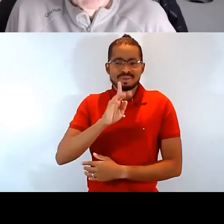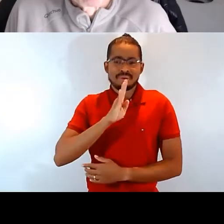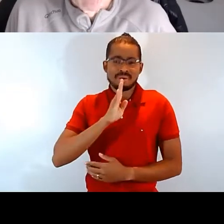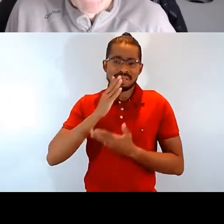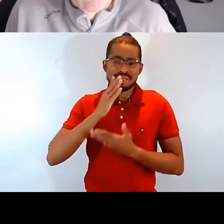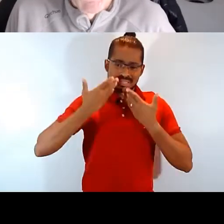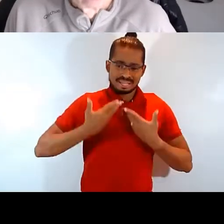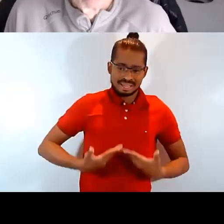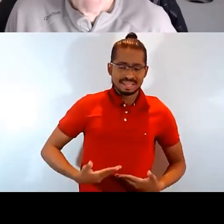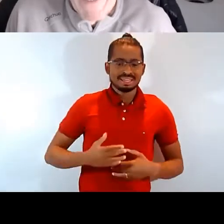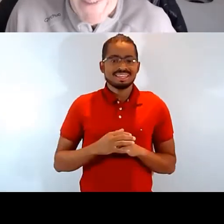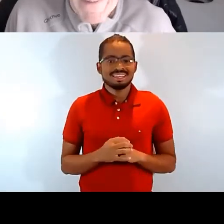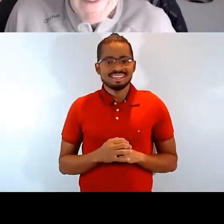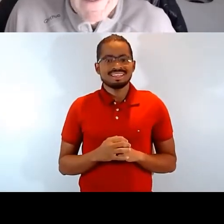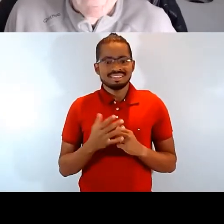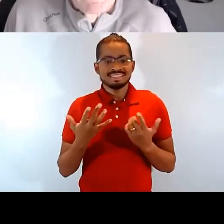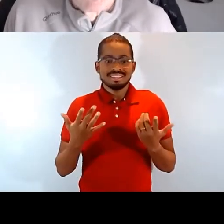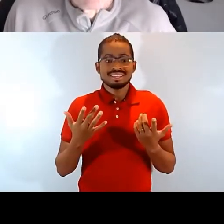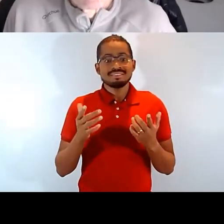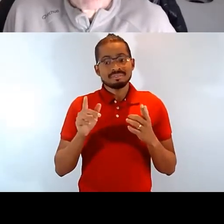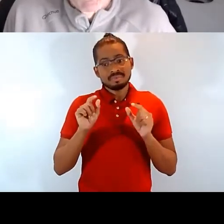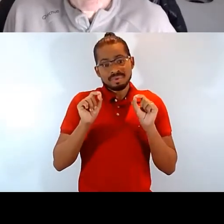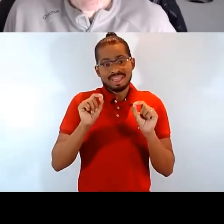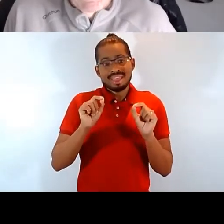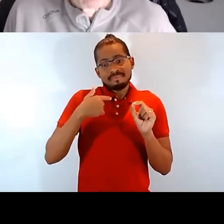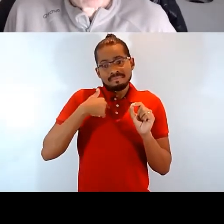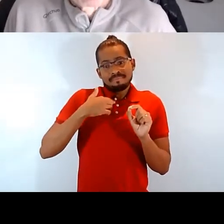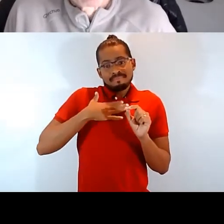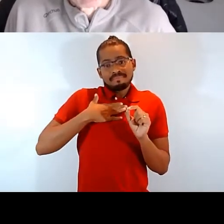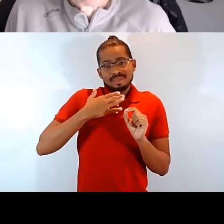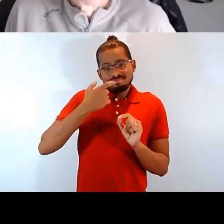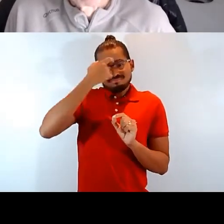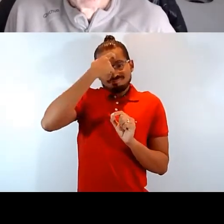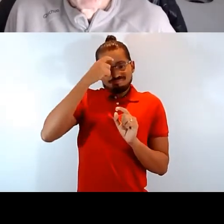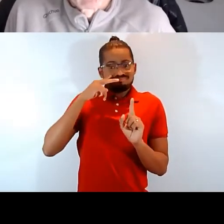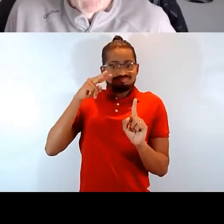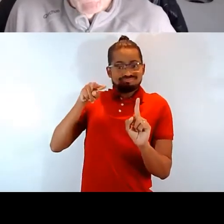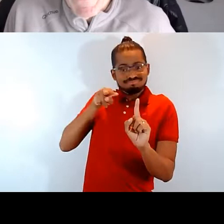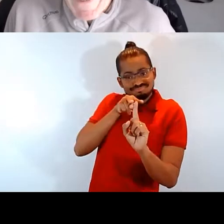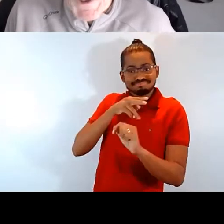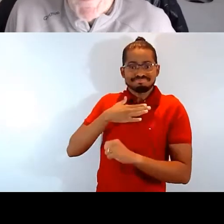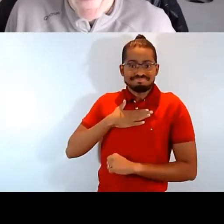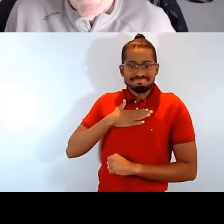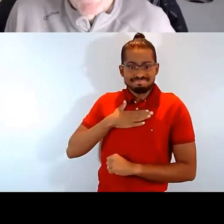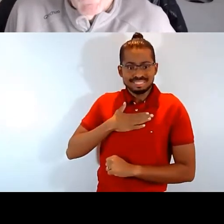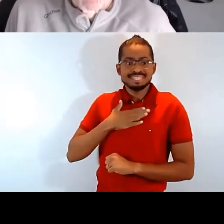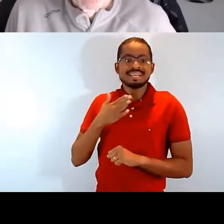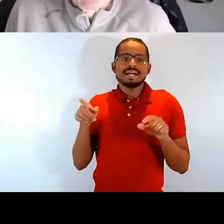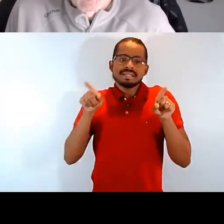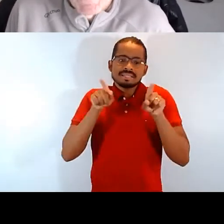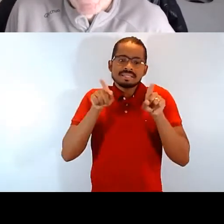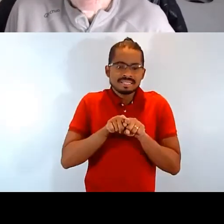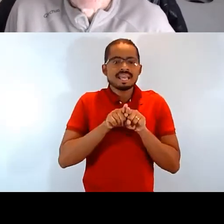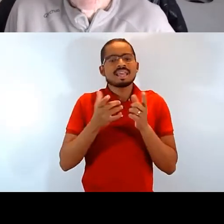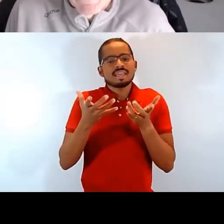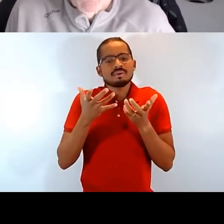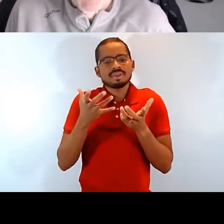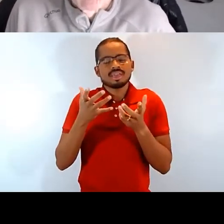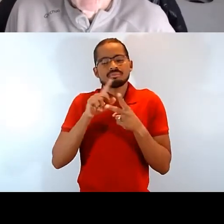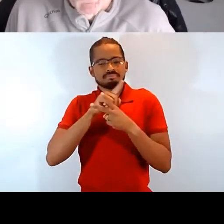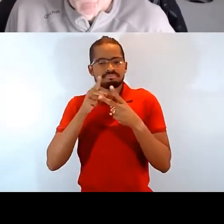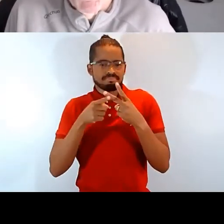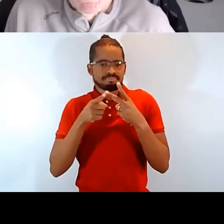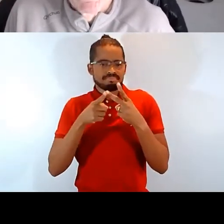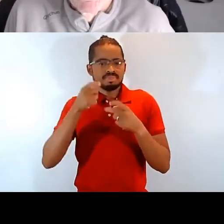the speaker's bias. And then I will say a few words about aspects of signed